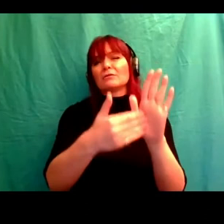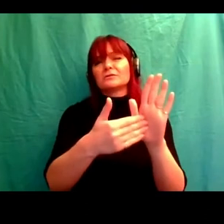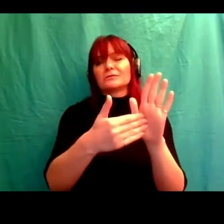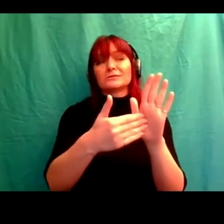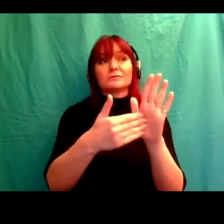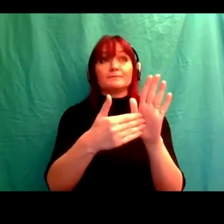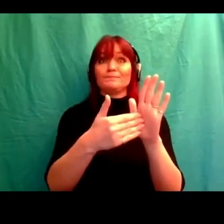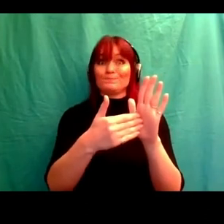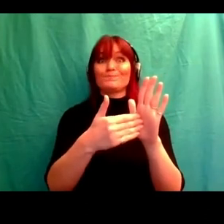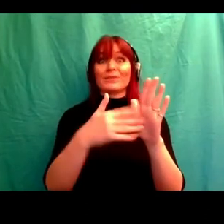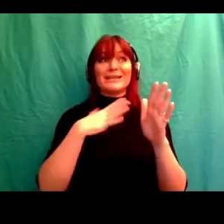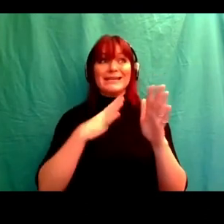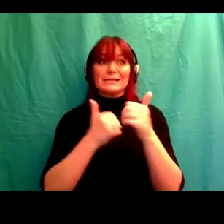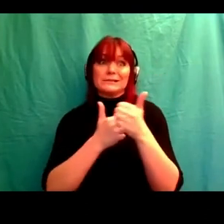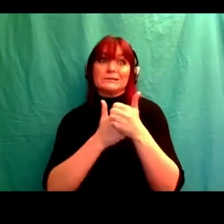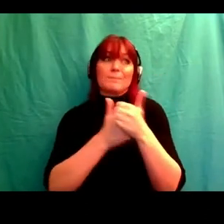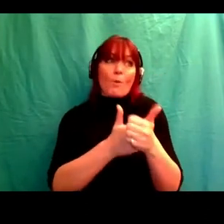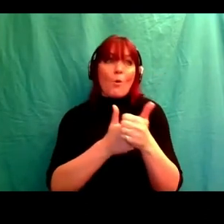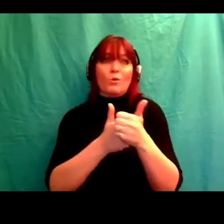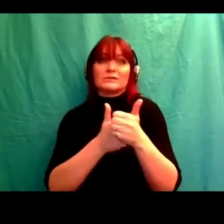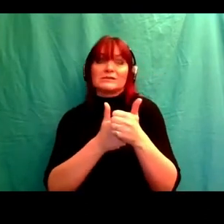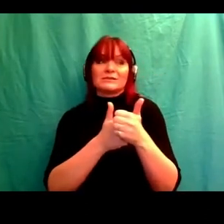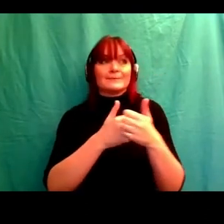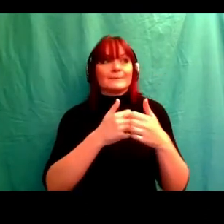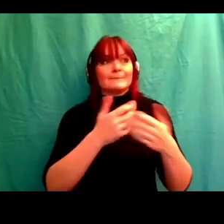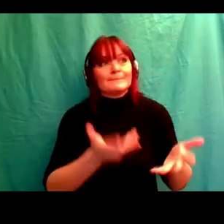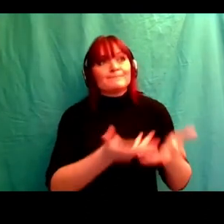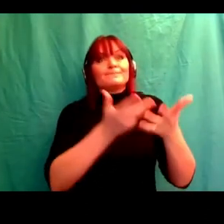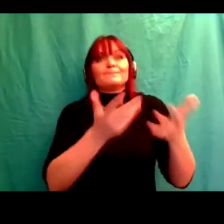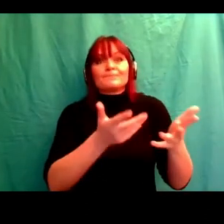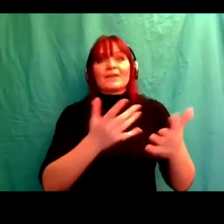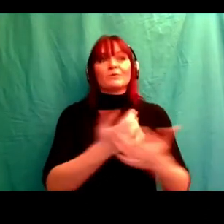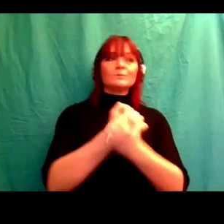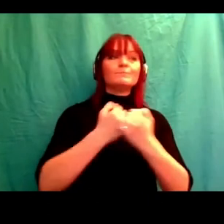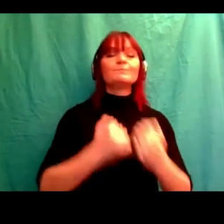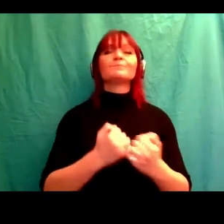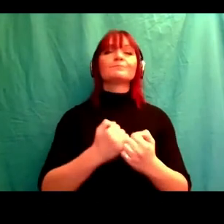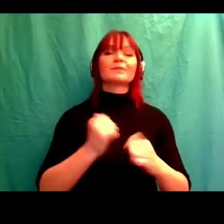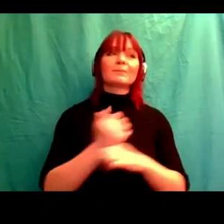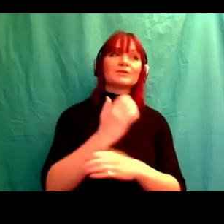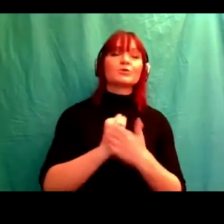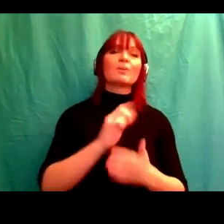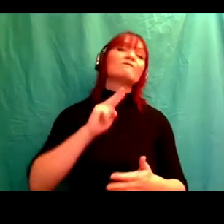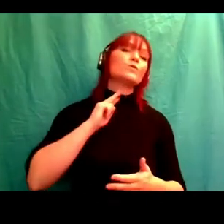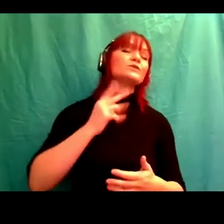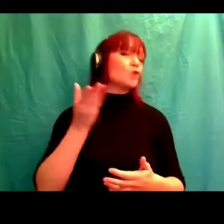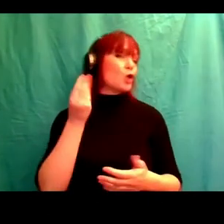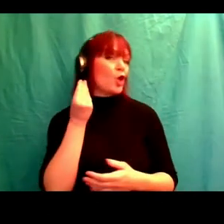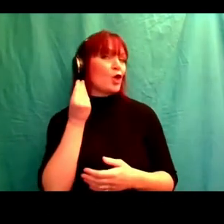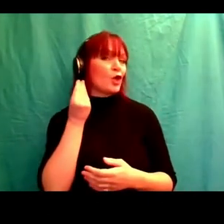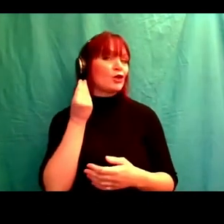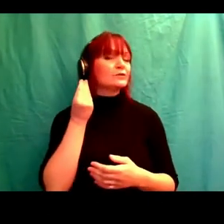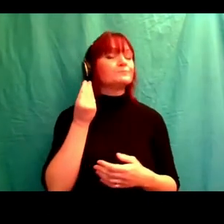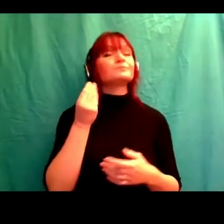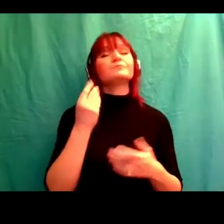need help to be able to kind of funnel that into the way that government wants to do policy. So we have definitely seen over the last 12 months the absolute importance